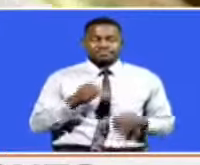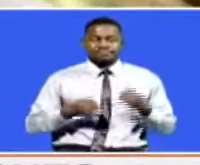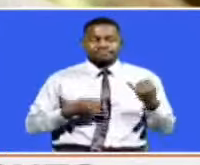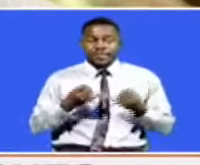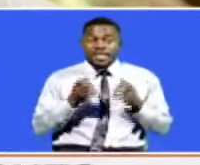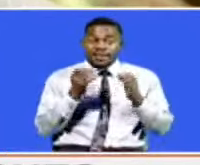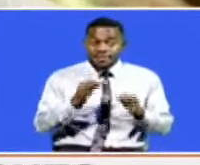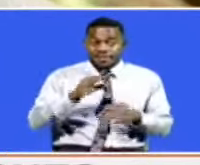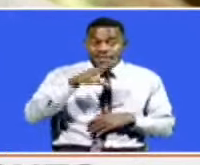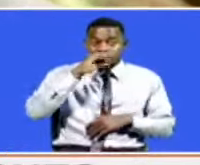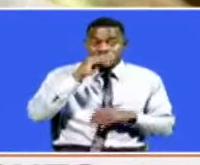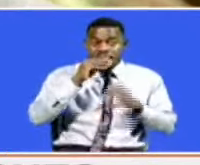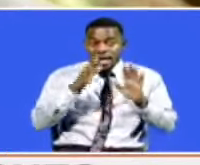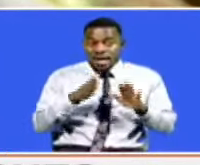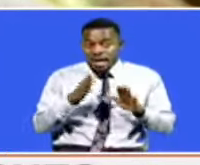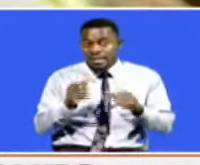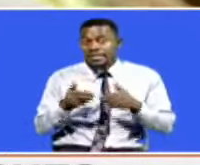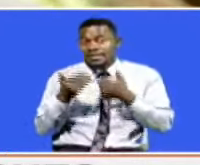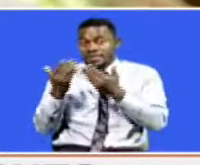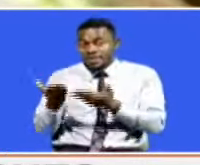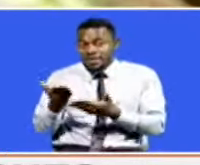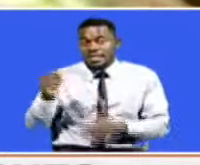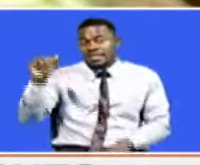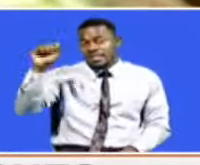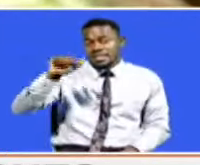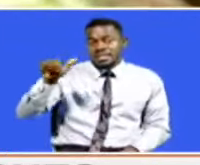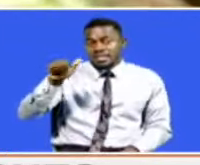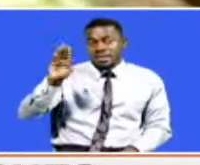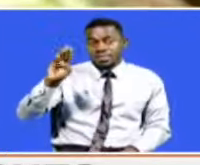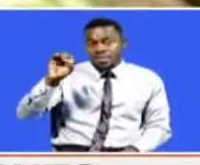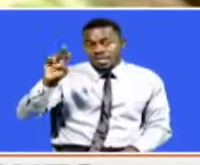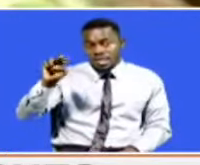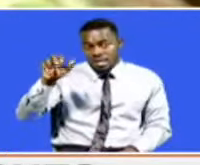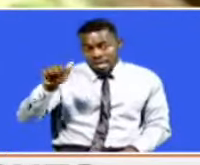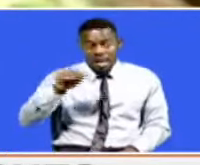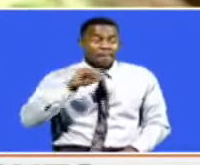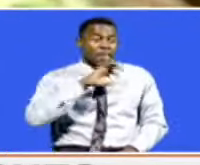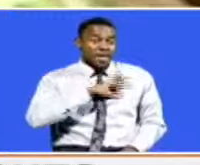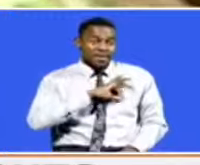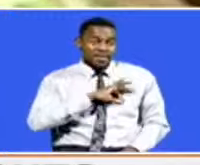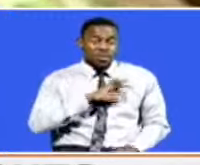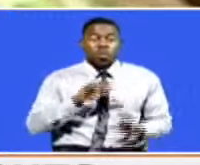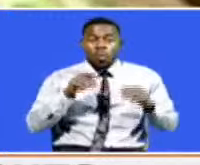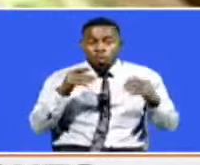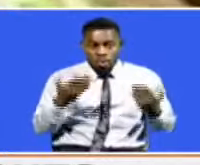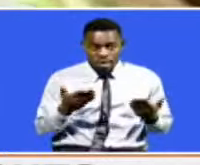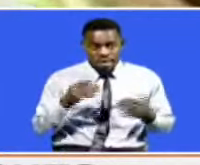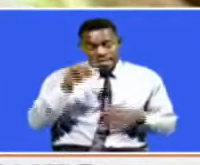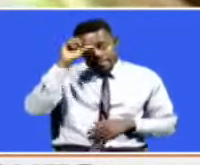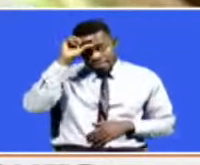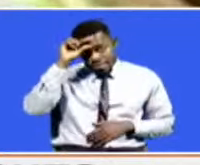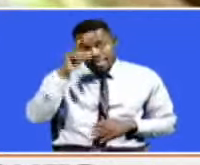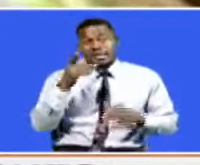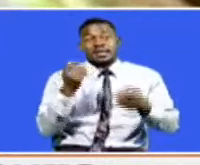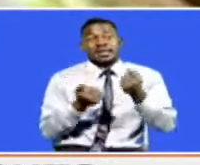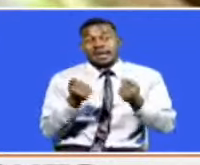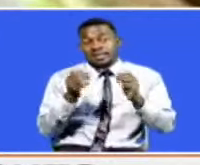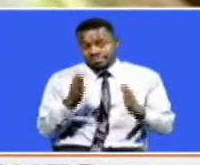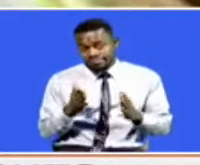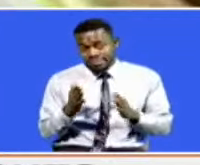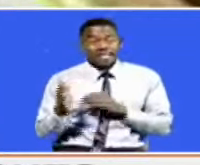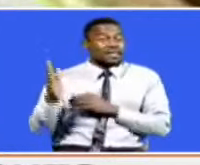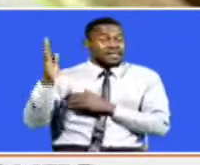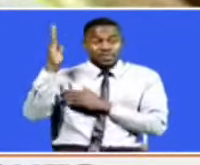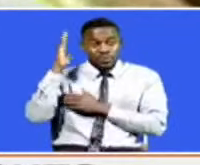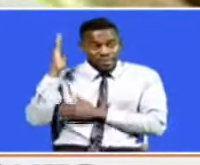given Sabina any allowance, or including a government vehicle, security that is